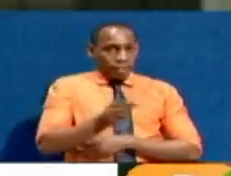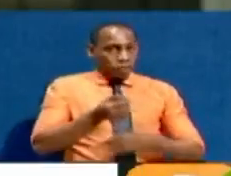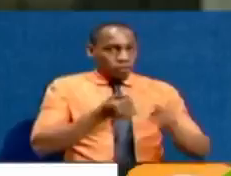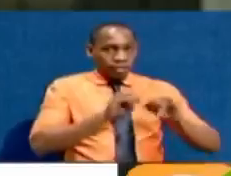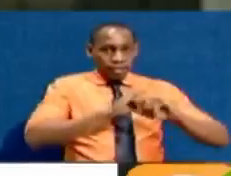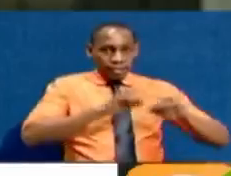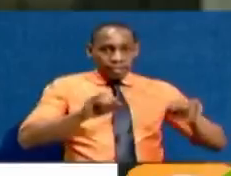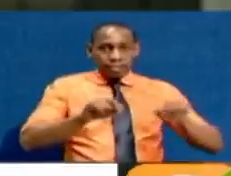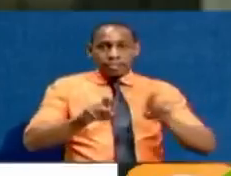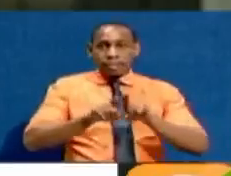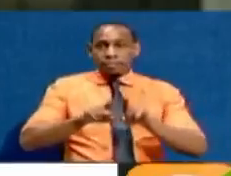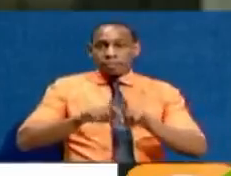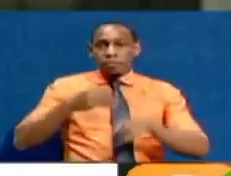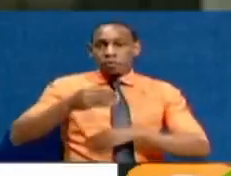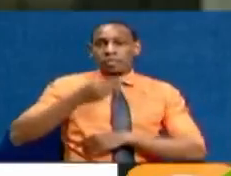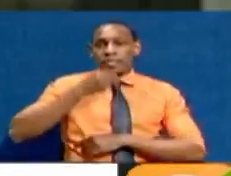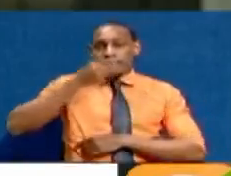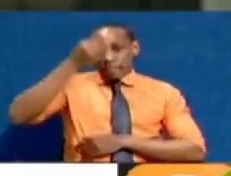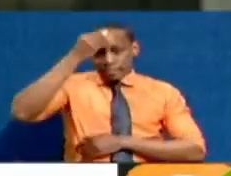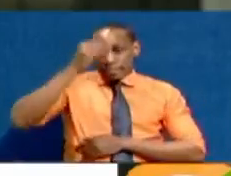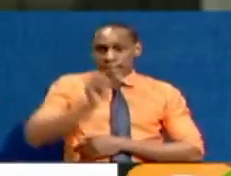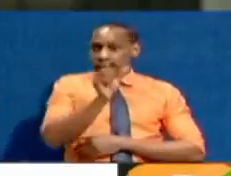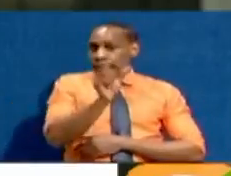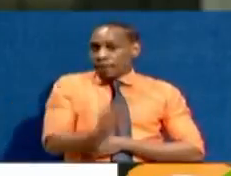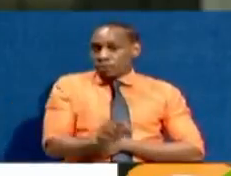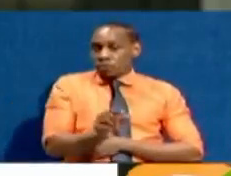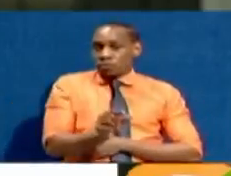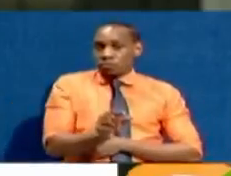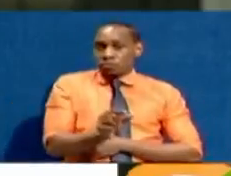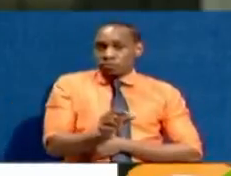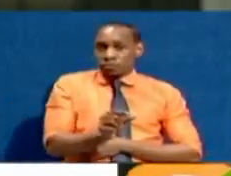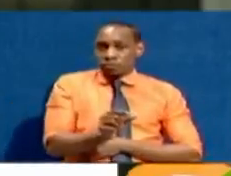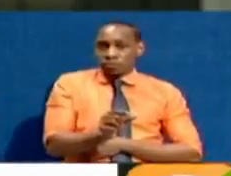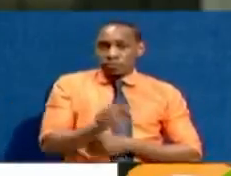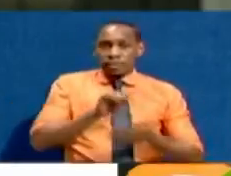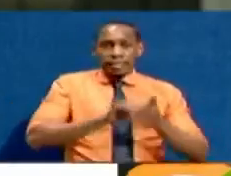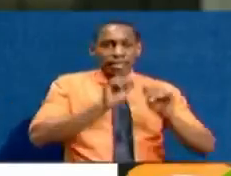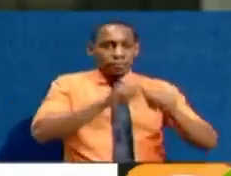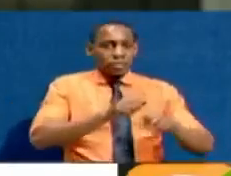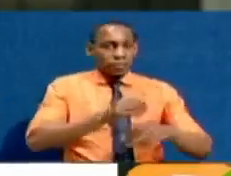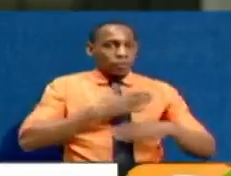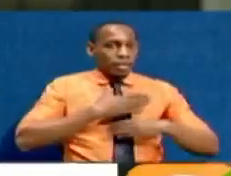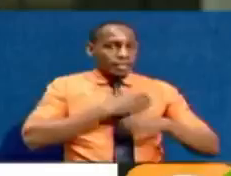You always pretended to be a person who can